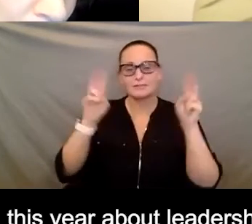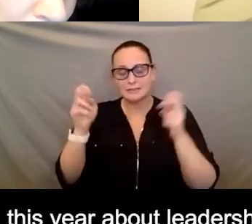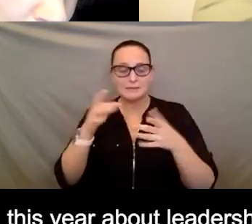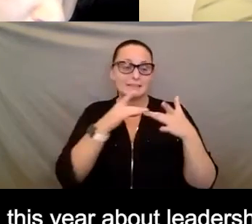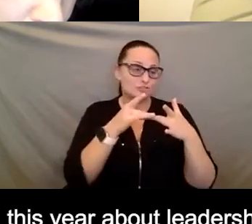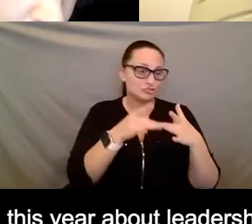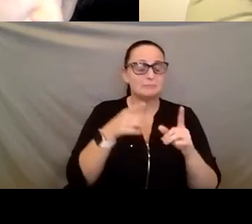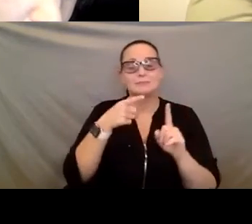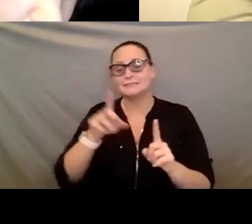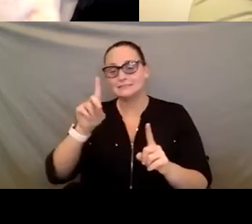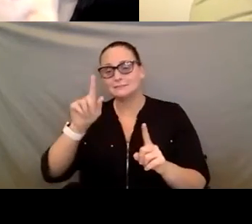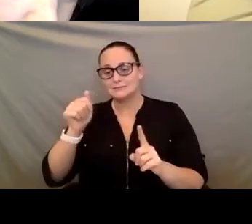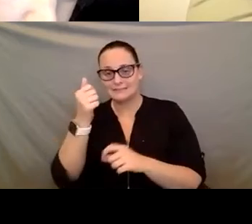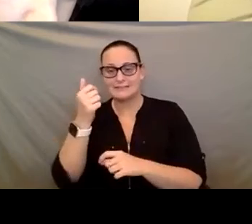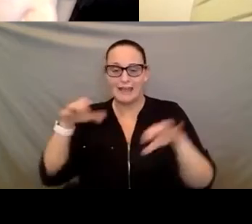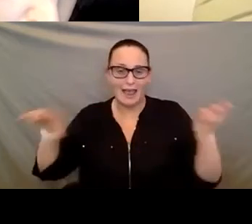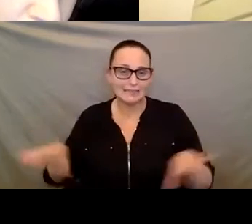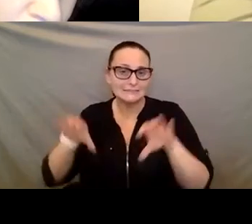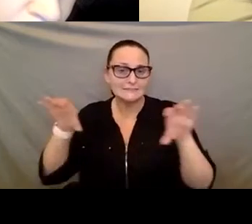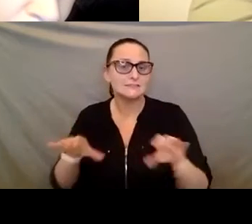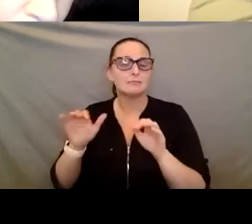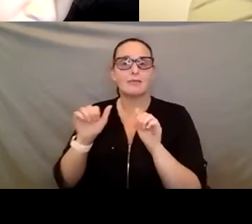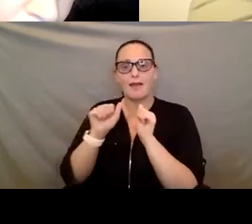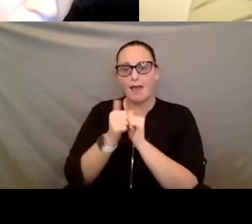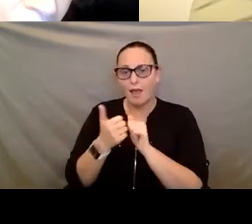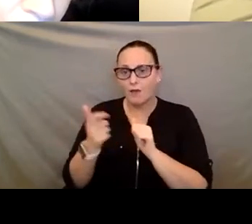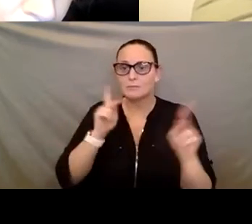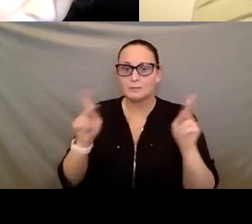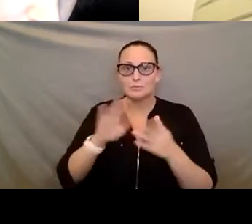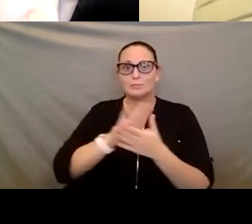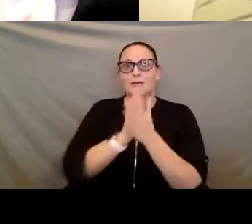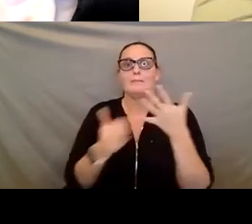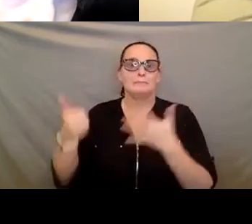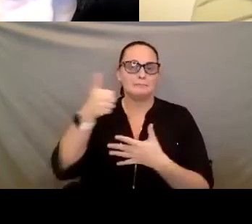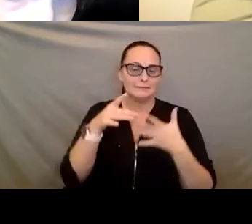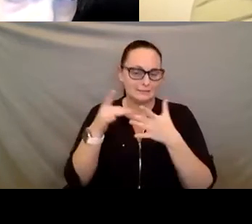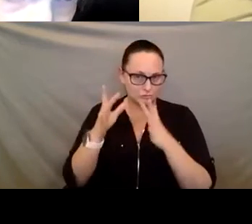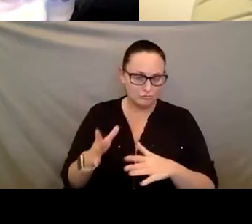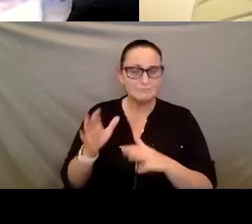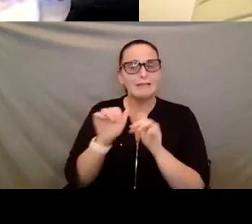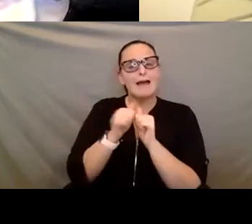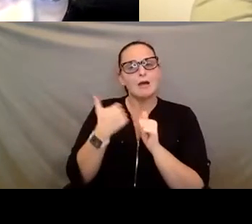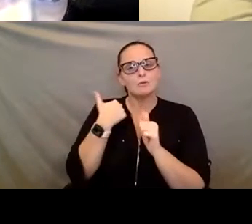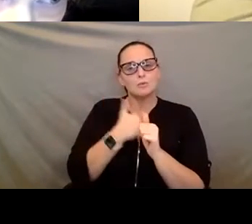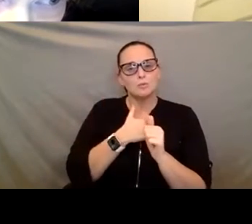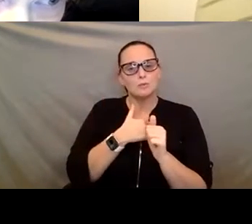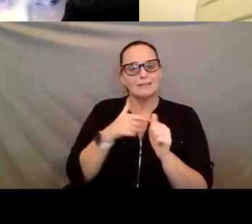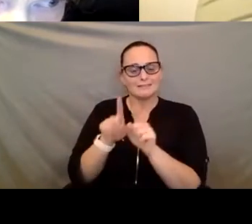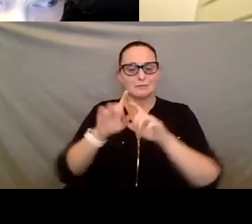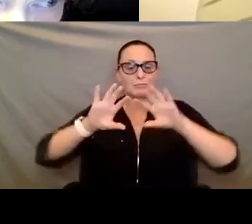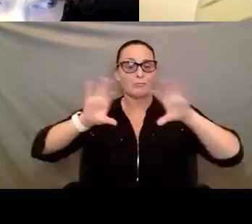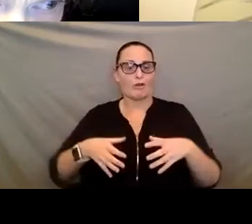in disability activism, and how we get people in leadership roles. So how do we as a